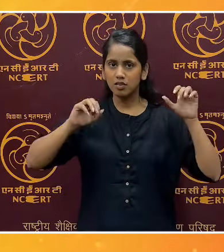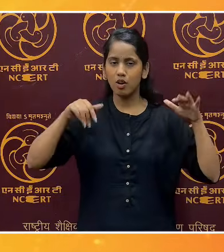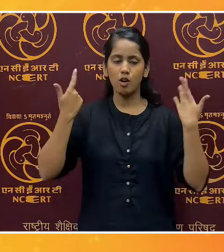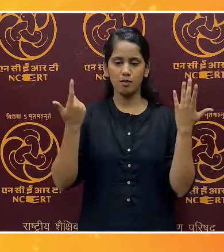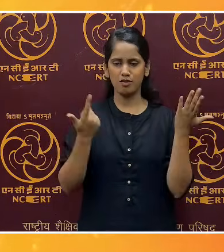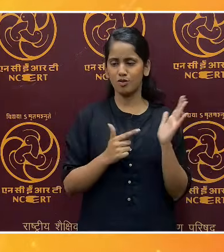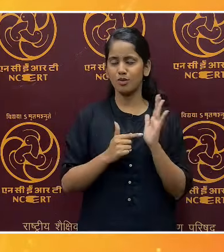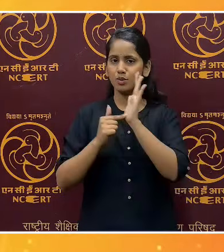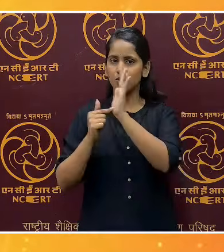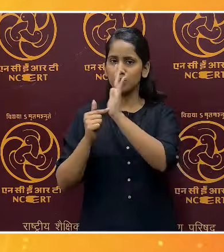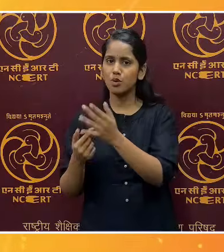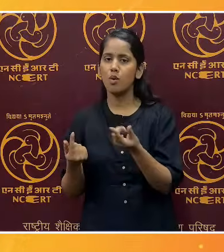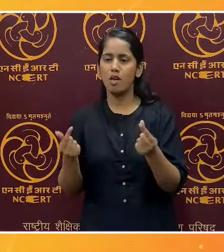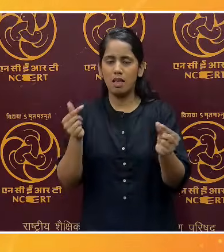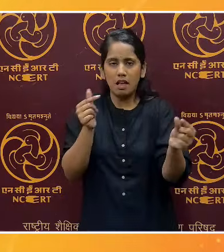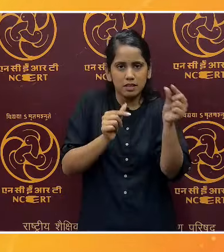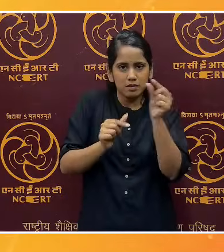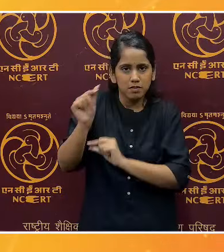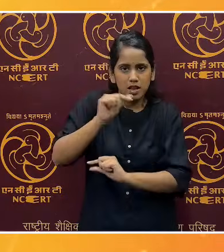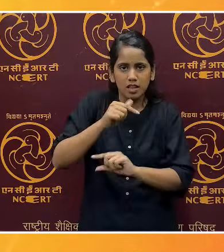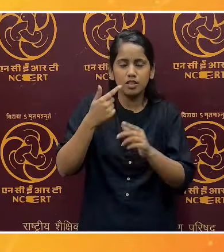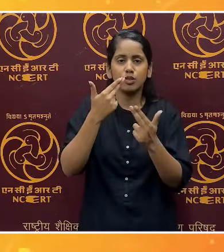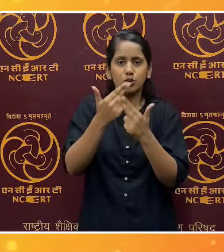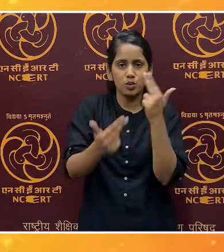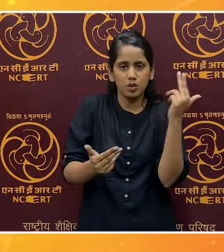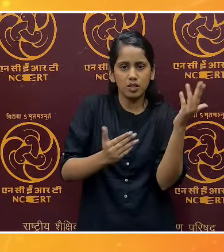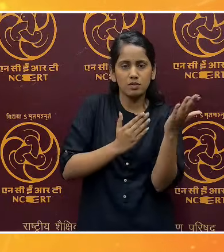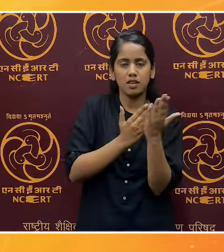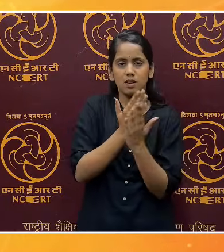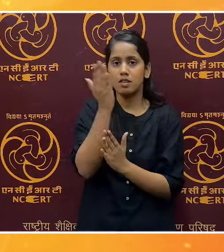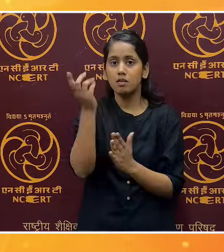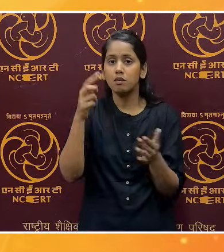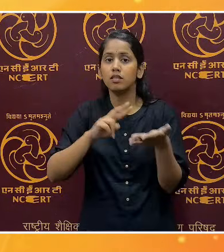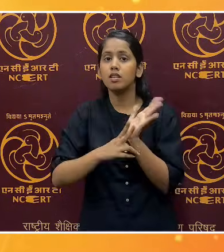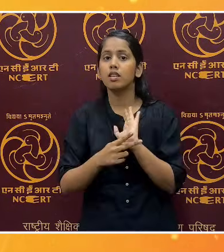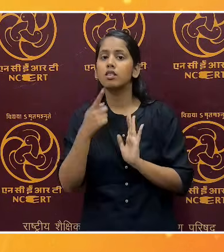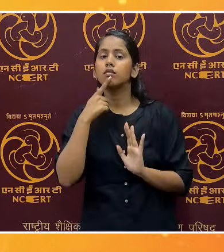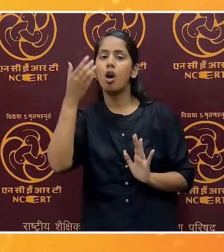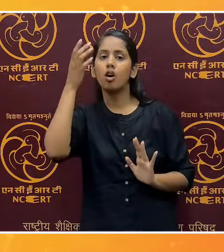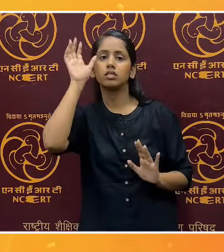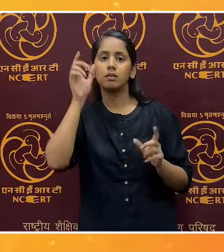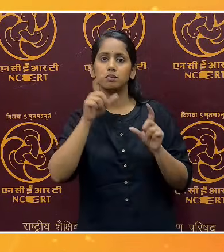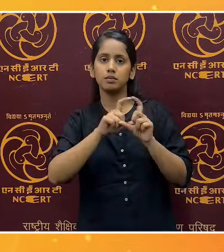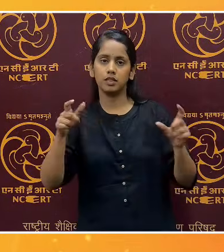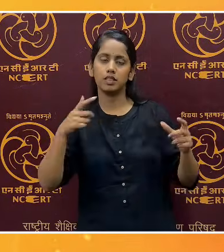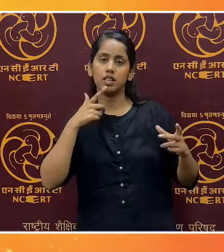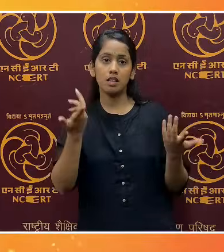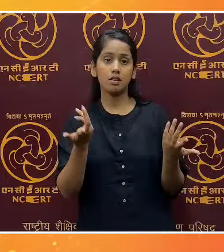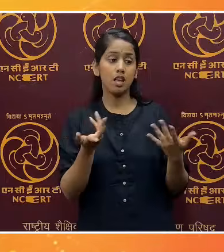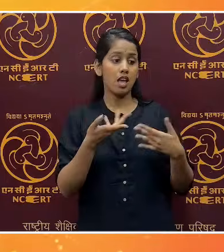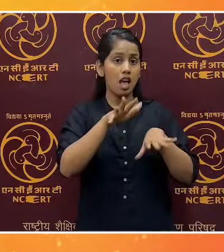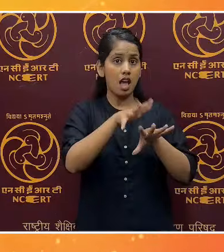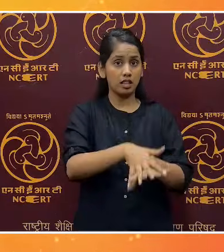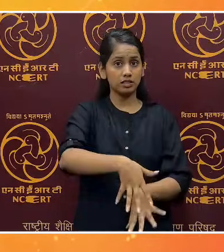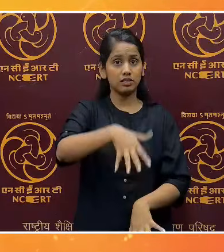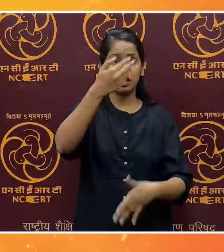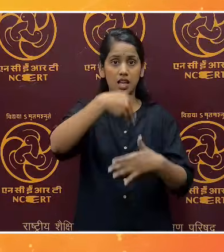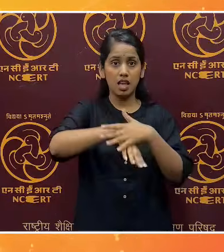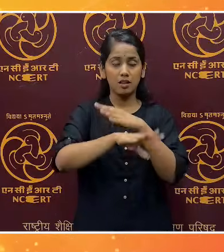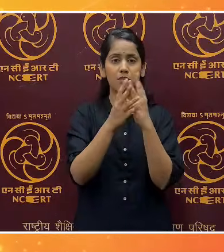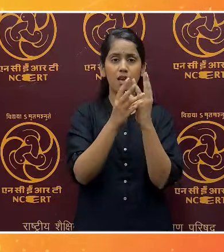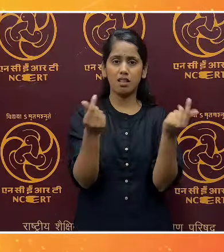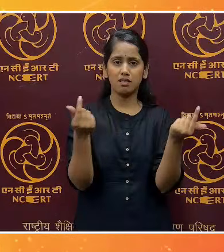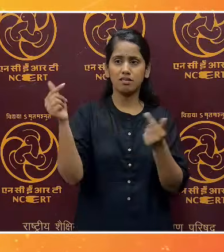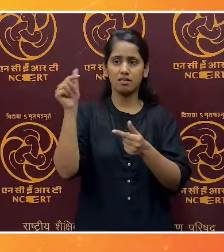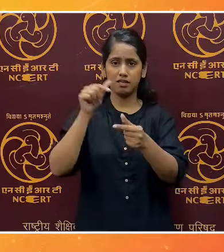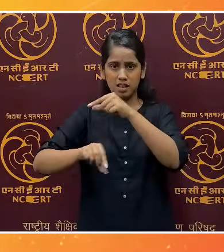demonstration, with the experiments, with the storytelling method, it simplifies the concept. Like we have many abstract concepts in mathematics and science,